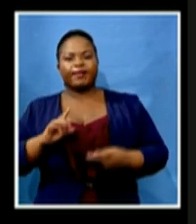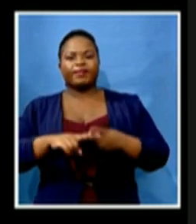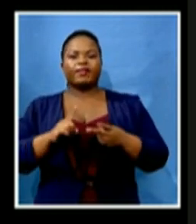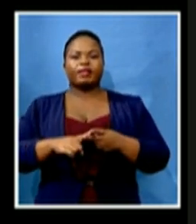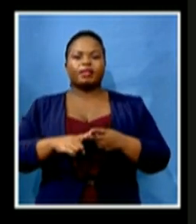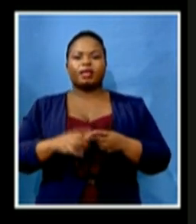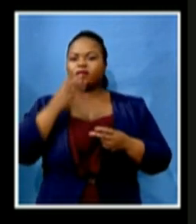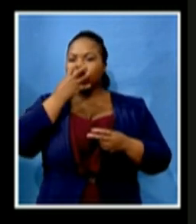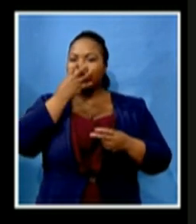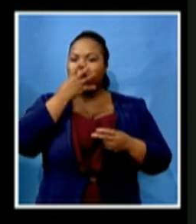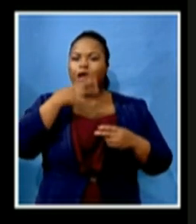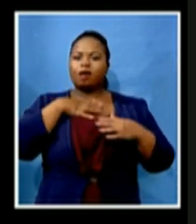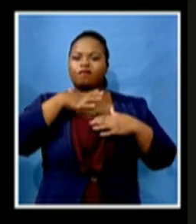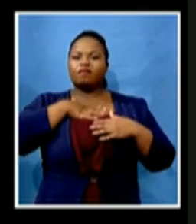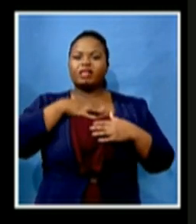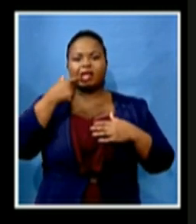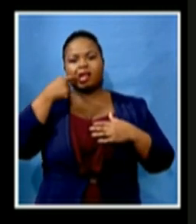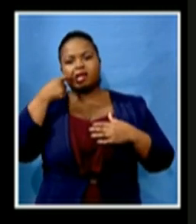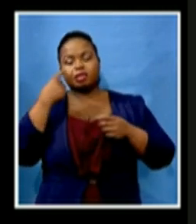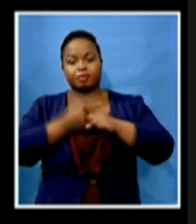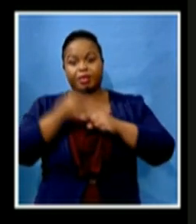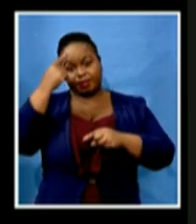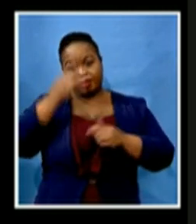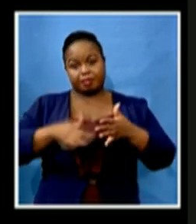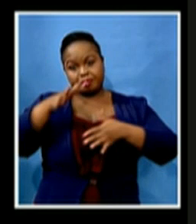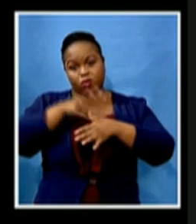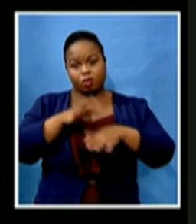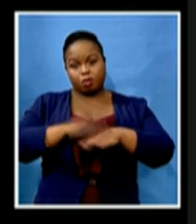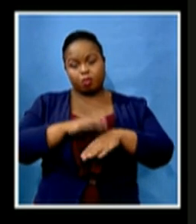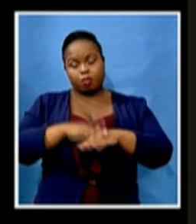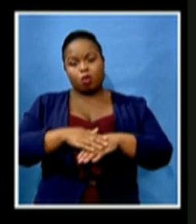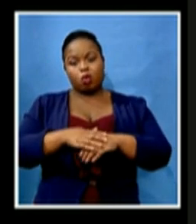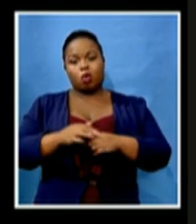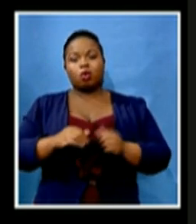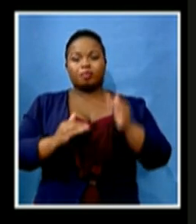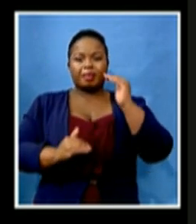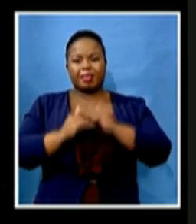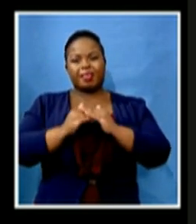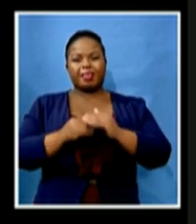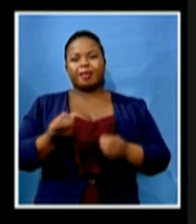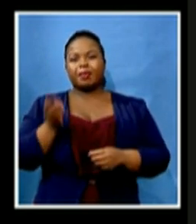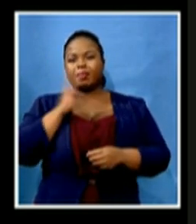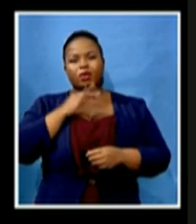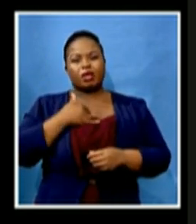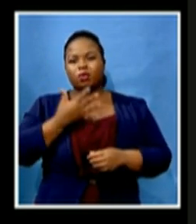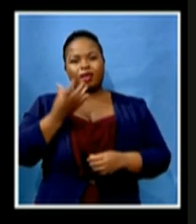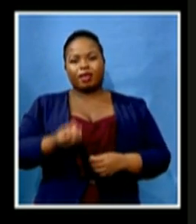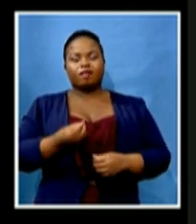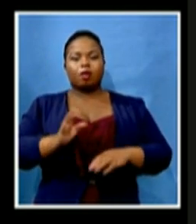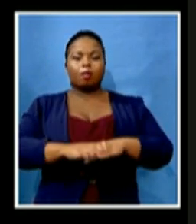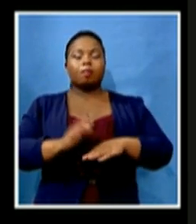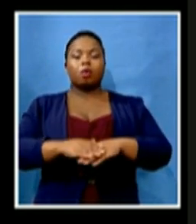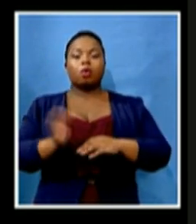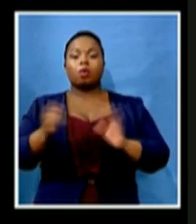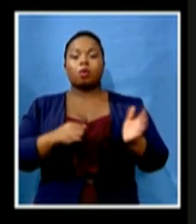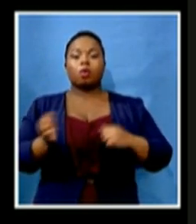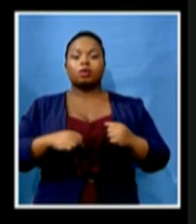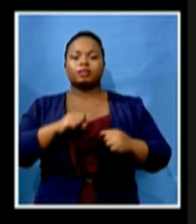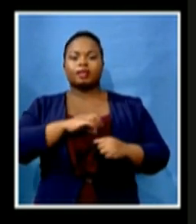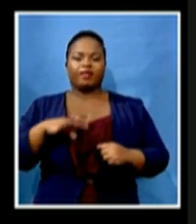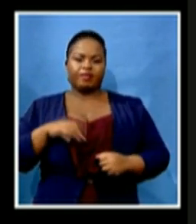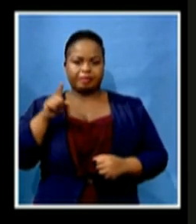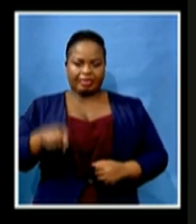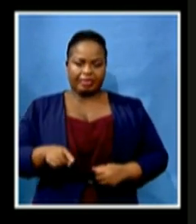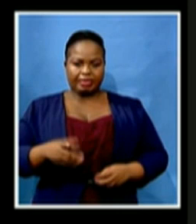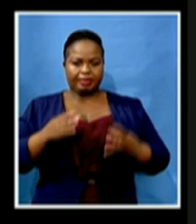crucial constraint that we're facing. And then finally, in response to Eugene Cluta, I think our